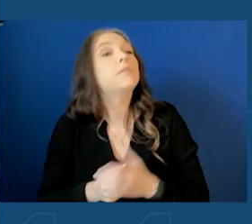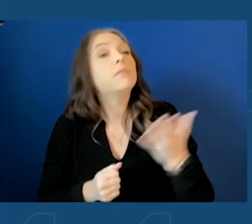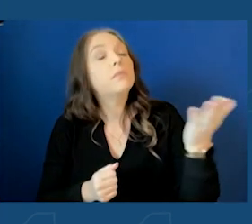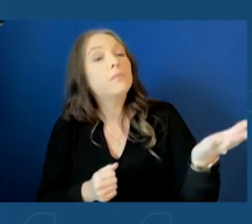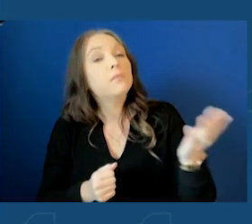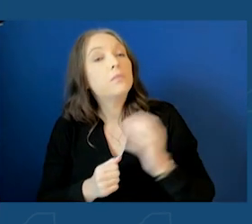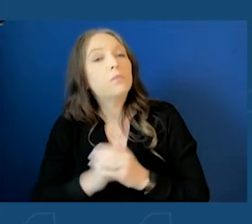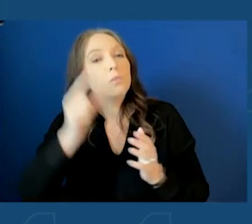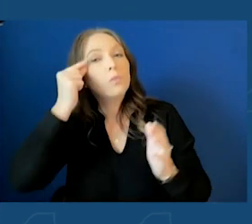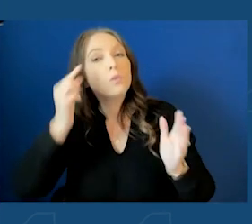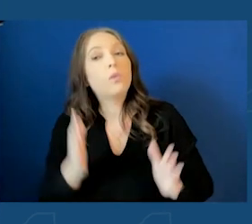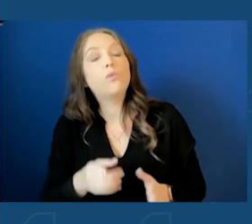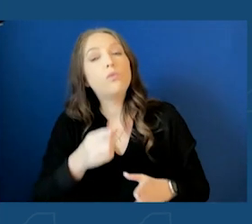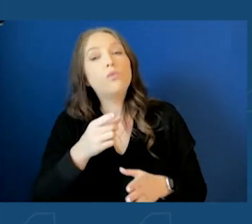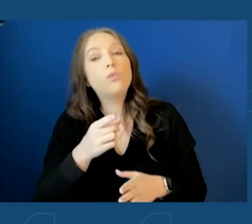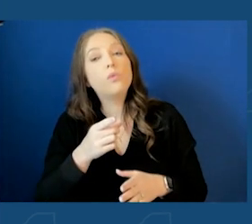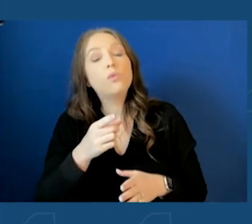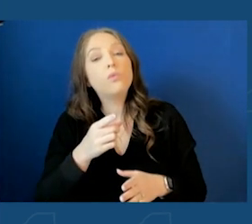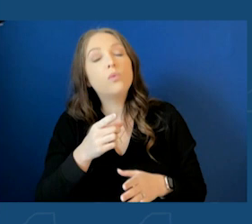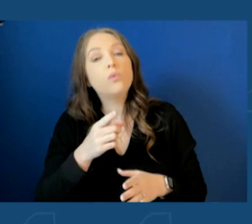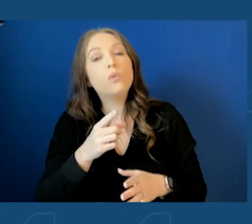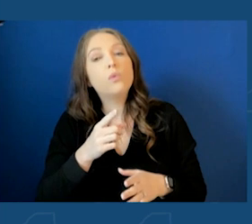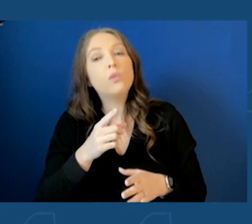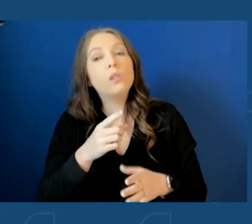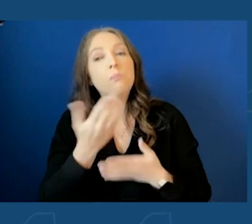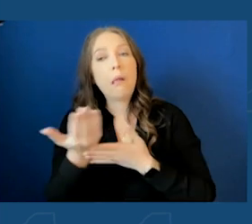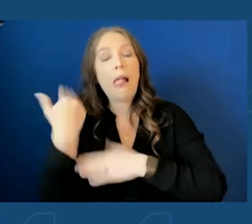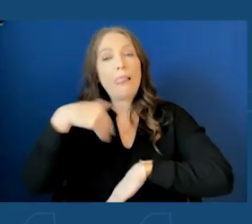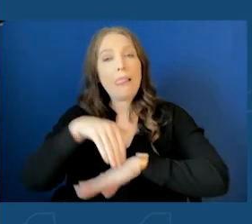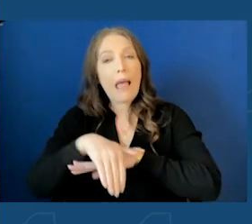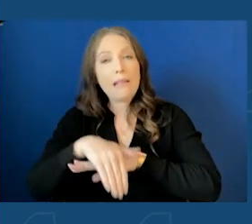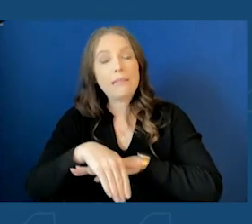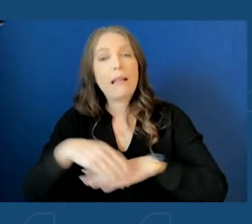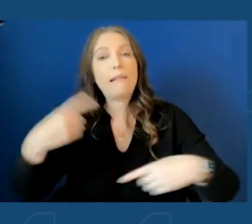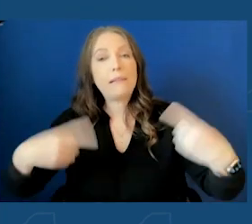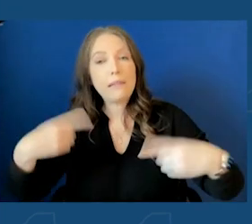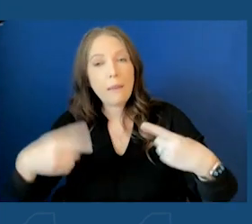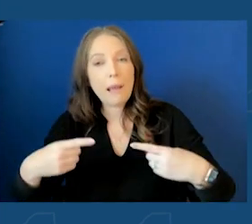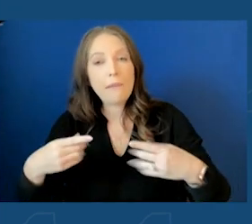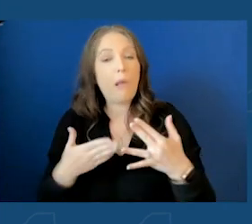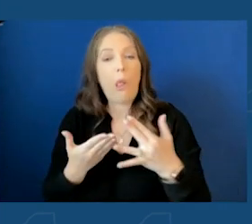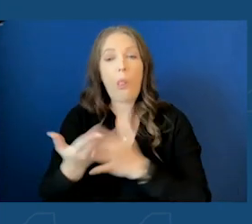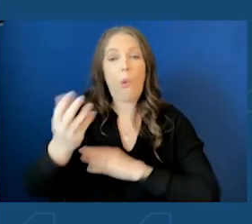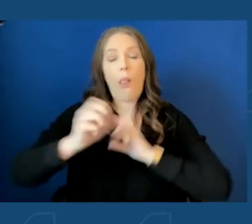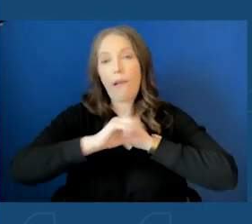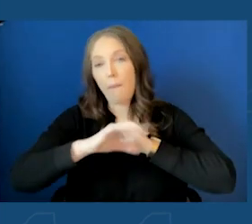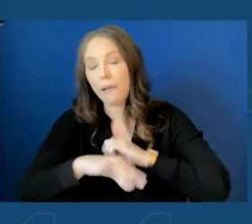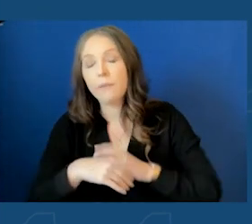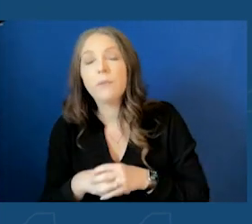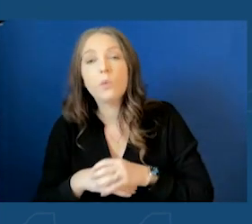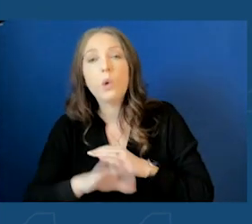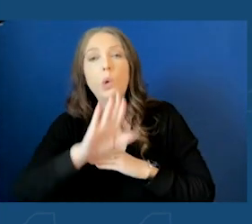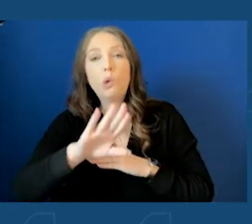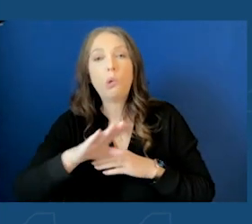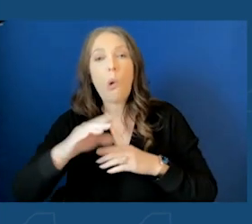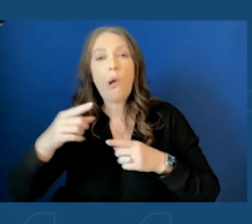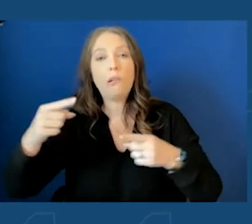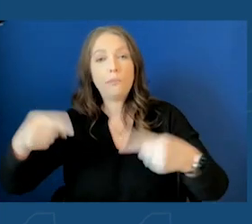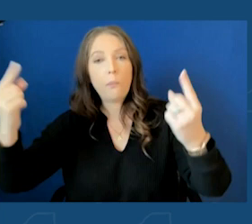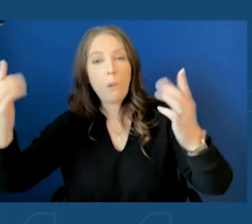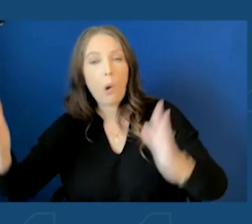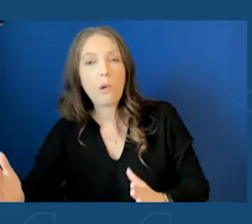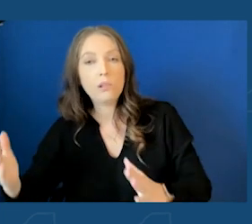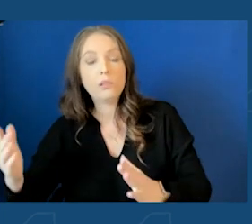Governor, following last night's debate and through the entire campaign, your opponent has made crime a